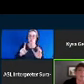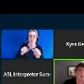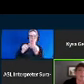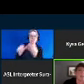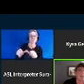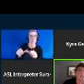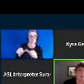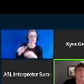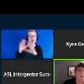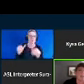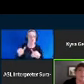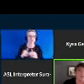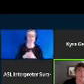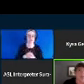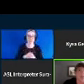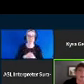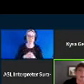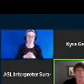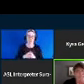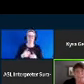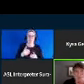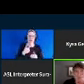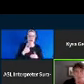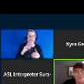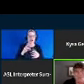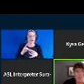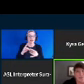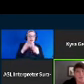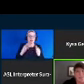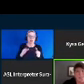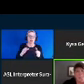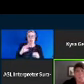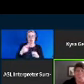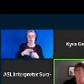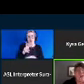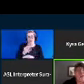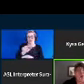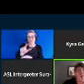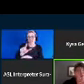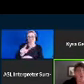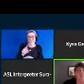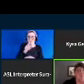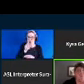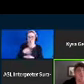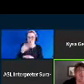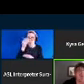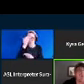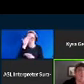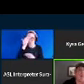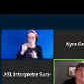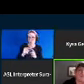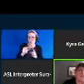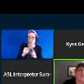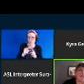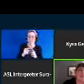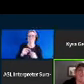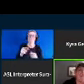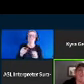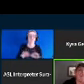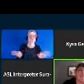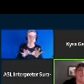FEMA Voluntary Agency Liaison, also known as EVAL, I'm sure a few of you know that word, was also instrumental in the